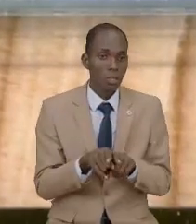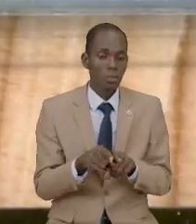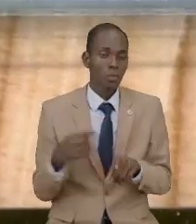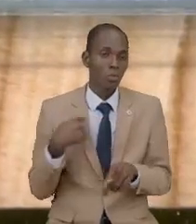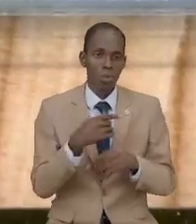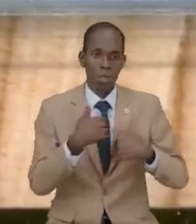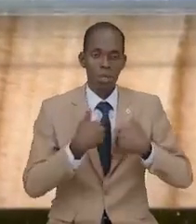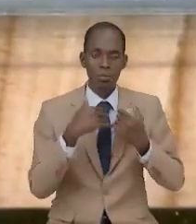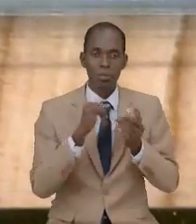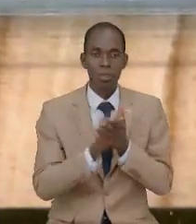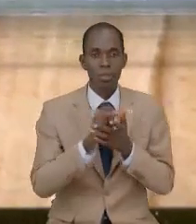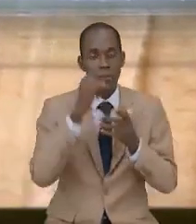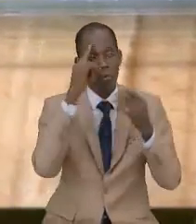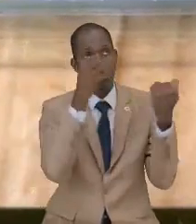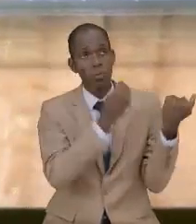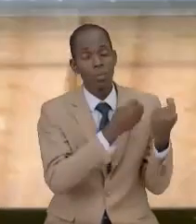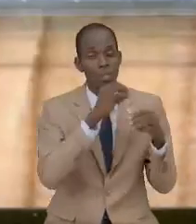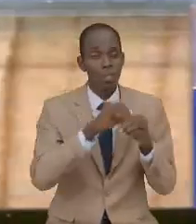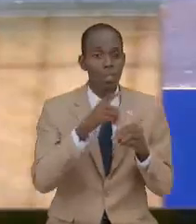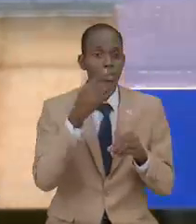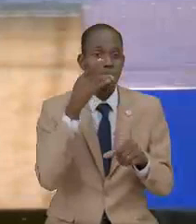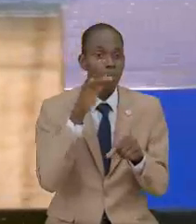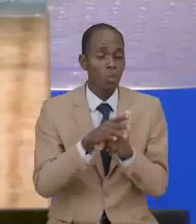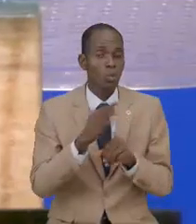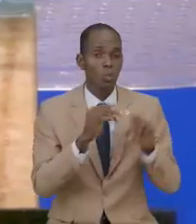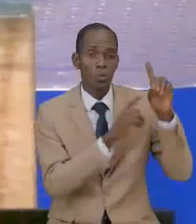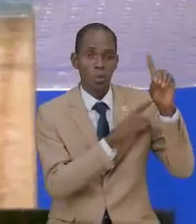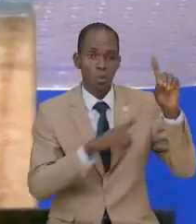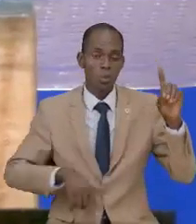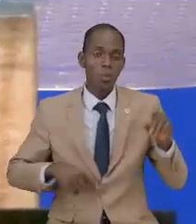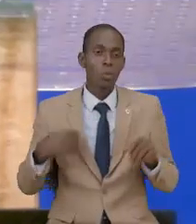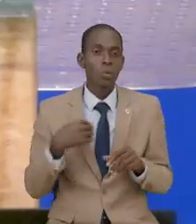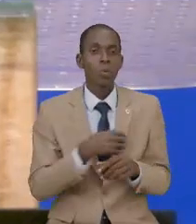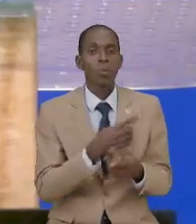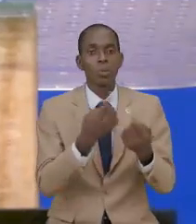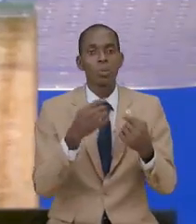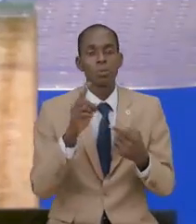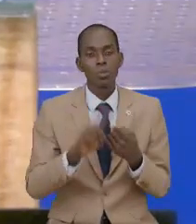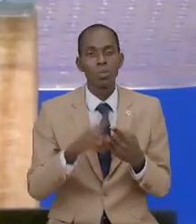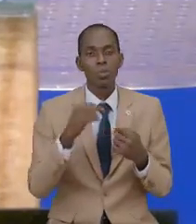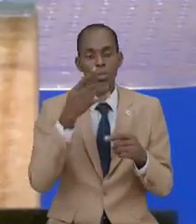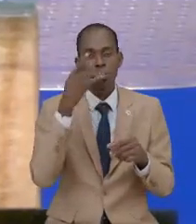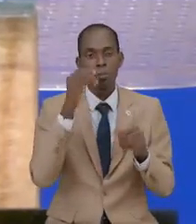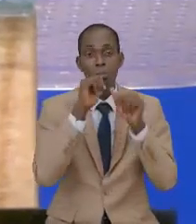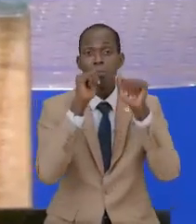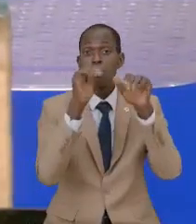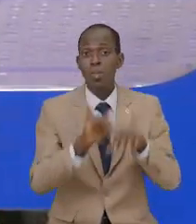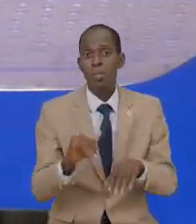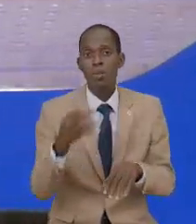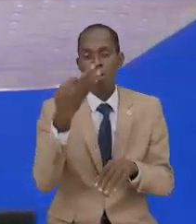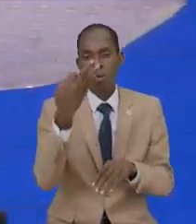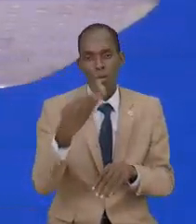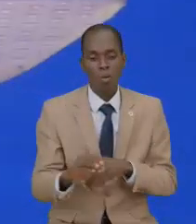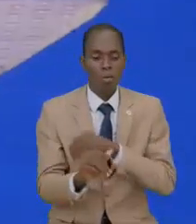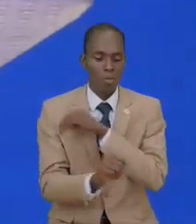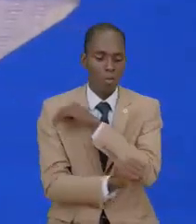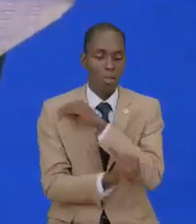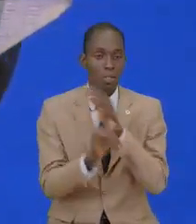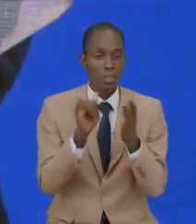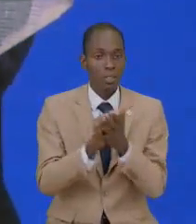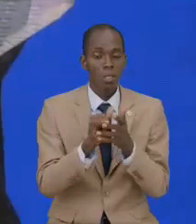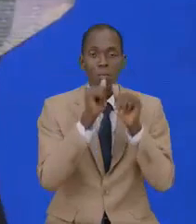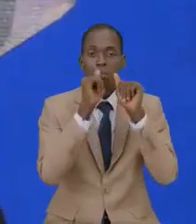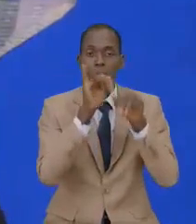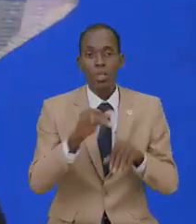faith in the promise of the Lord, we come to the blessing of Abraham, that the blessing of